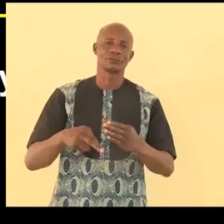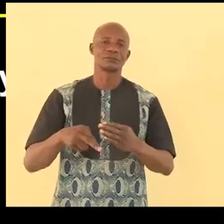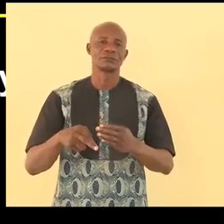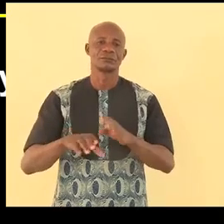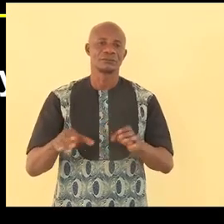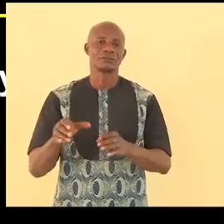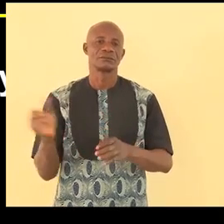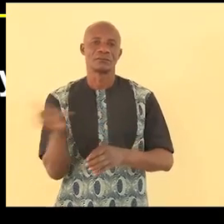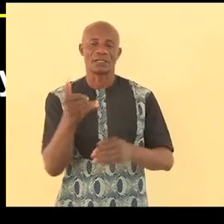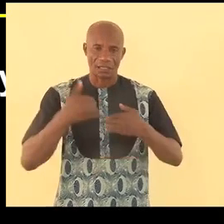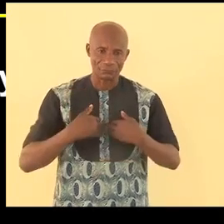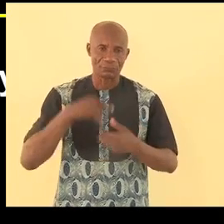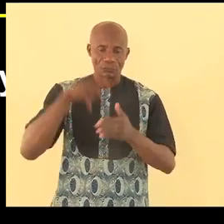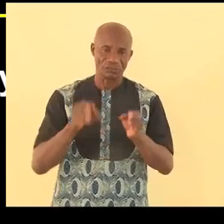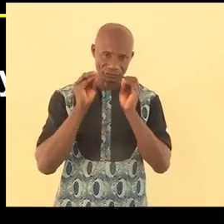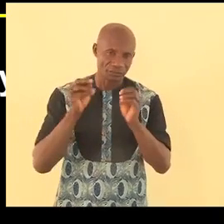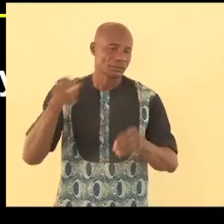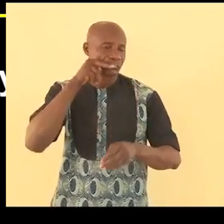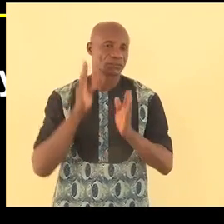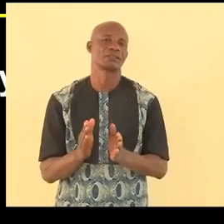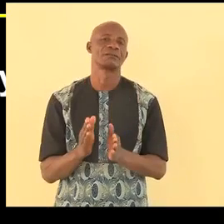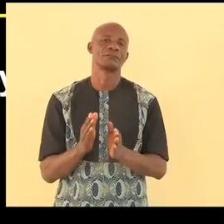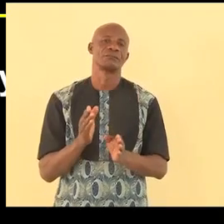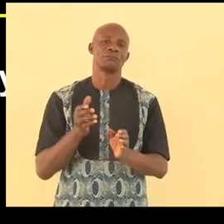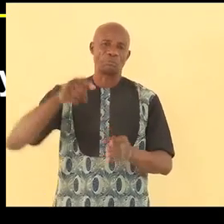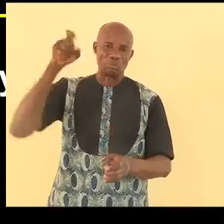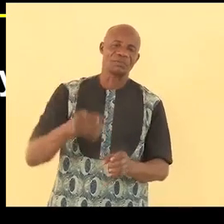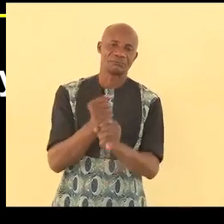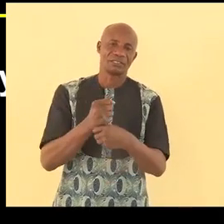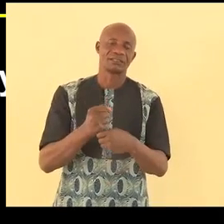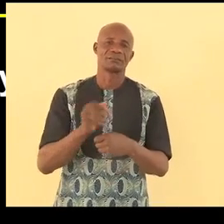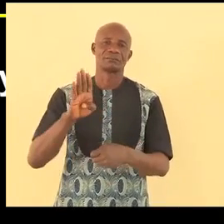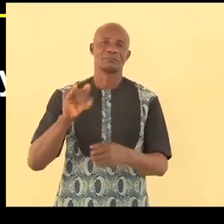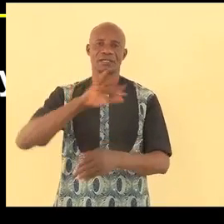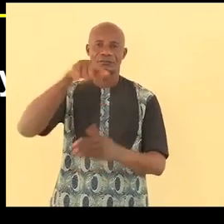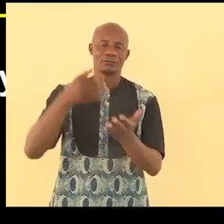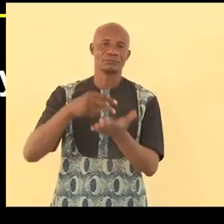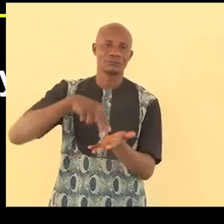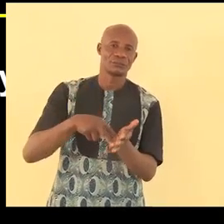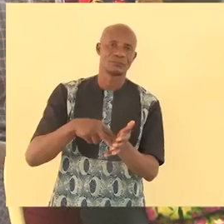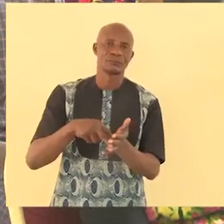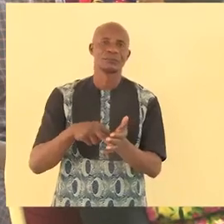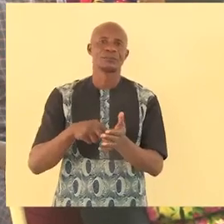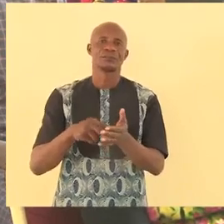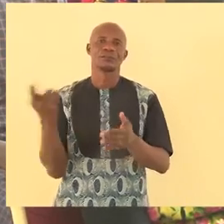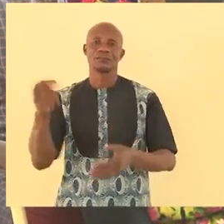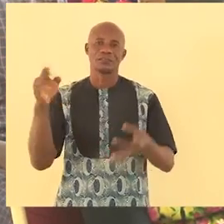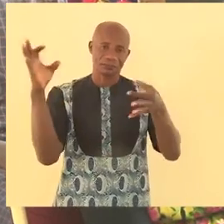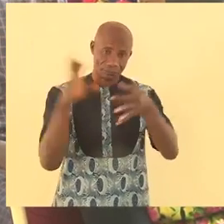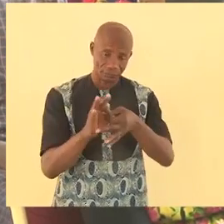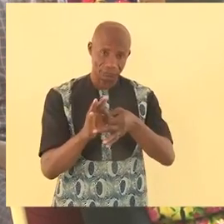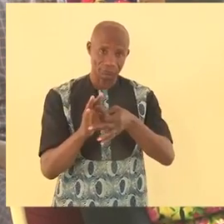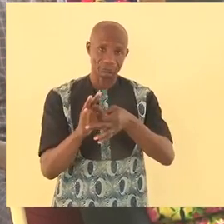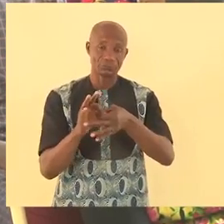have for you? What do they teach Nigerians who say they must make it by any means? Now, the connection between the first